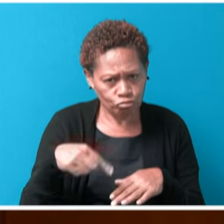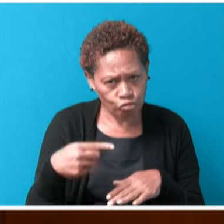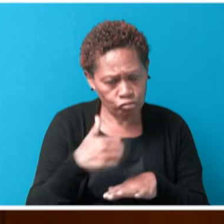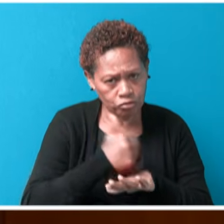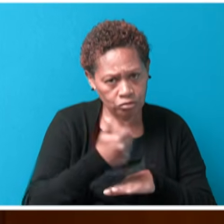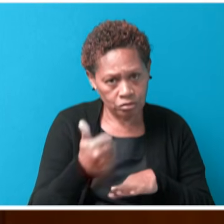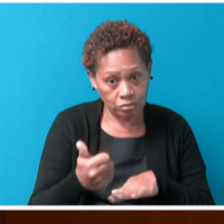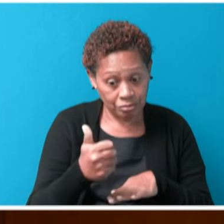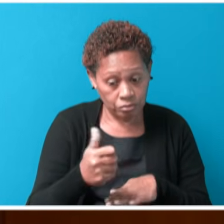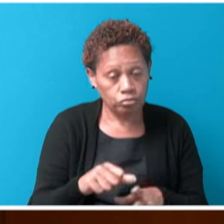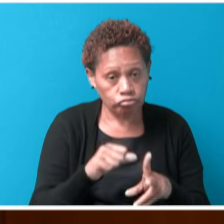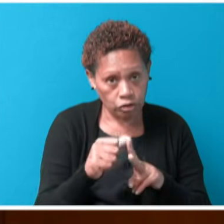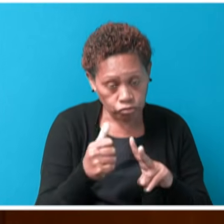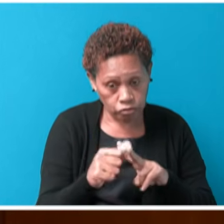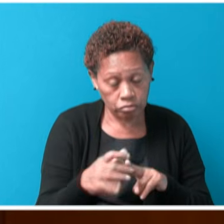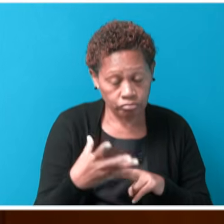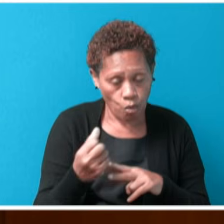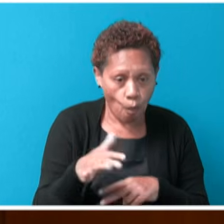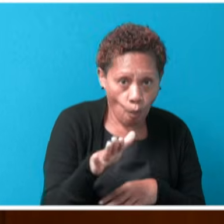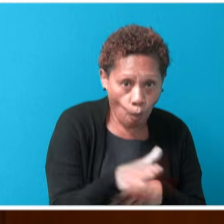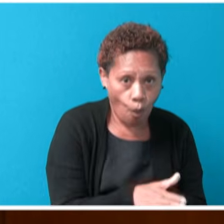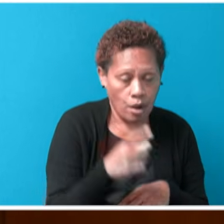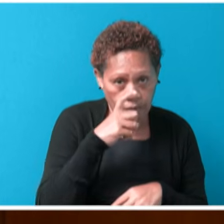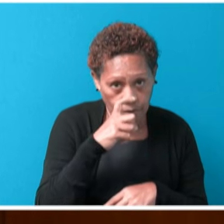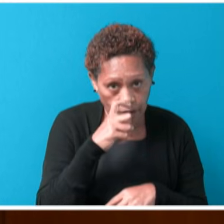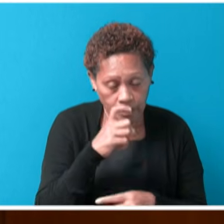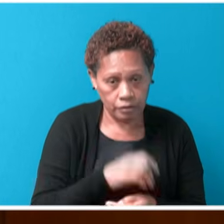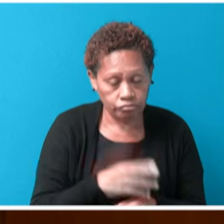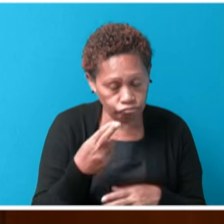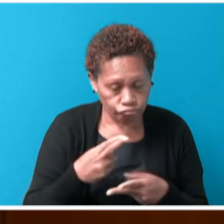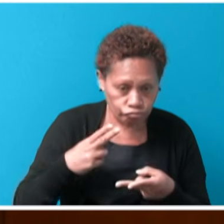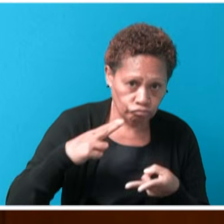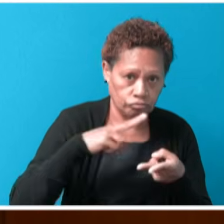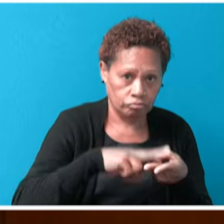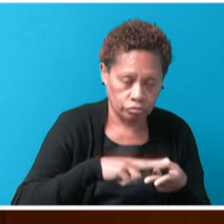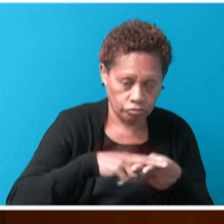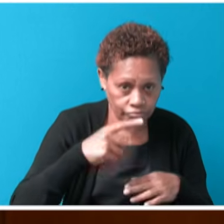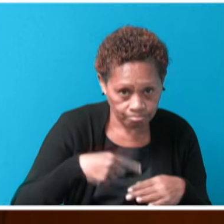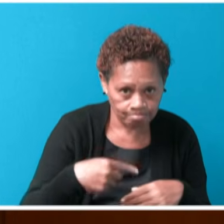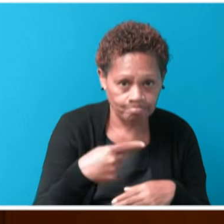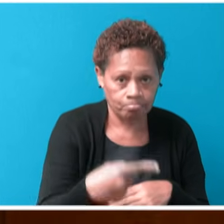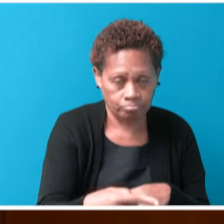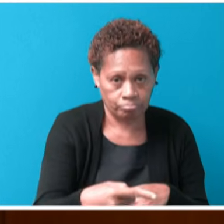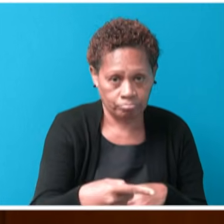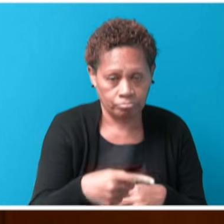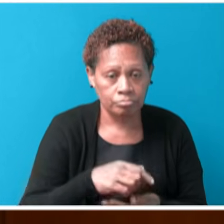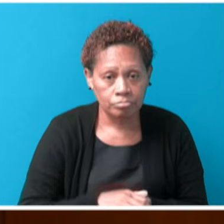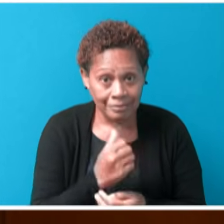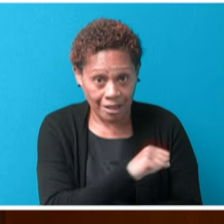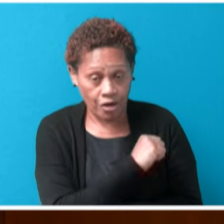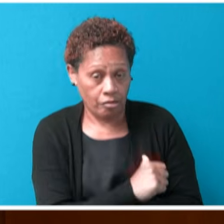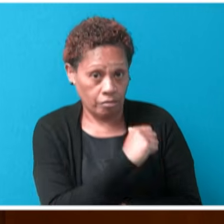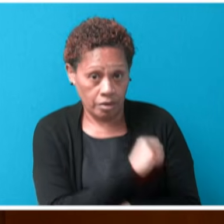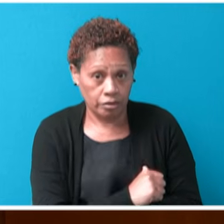but also the aspirations of our people for unity, stability, prosperity, and above all,